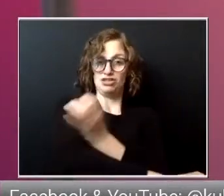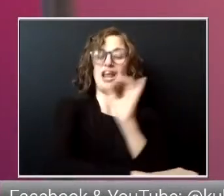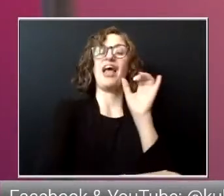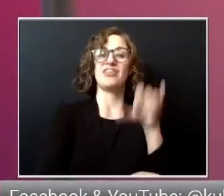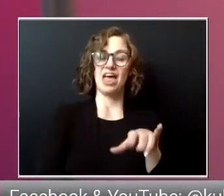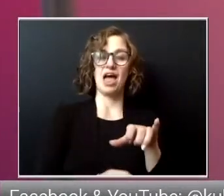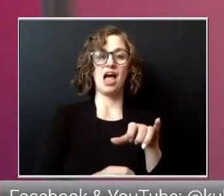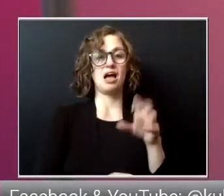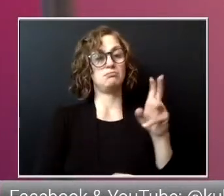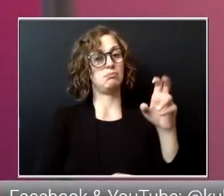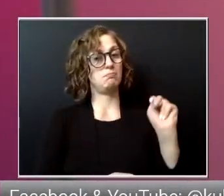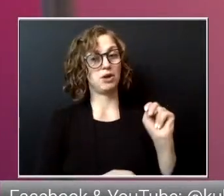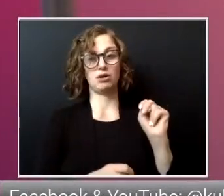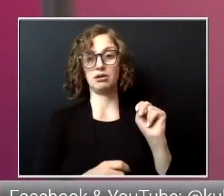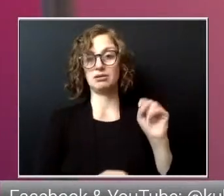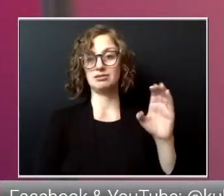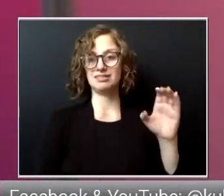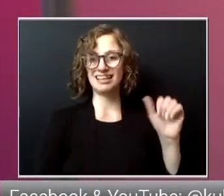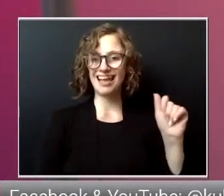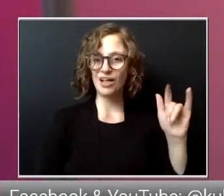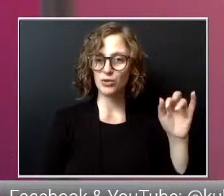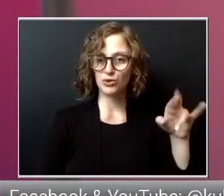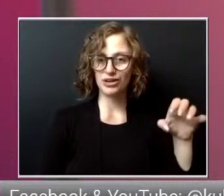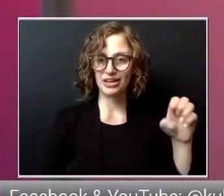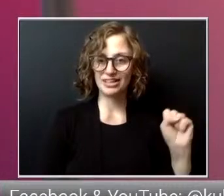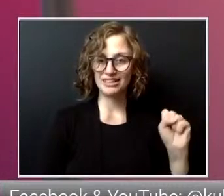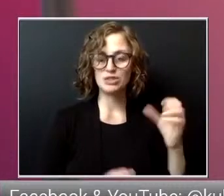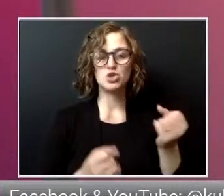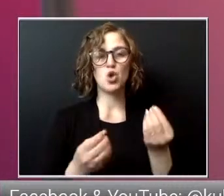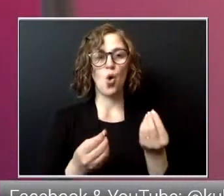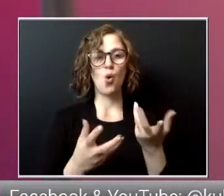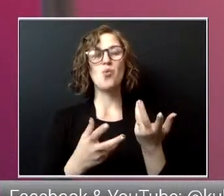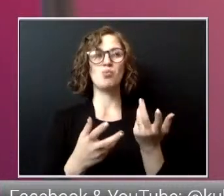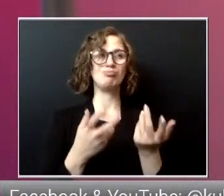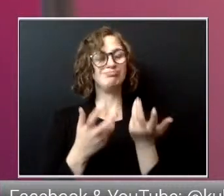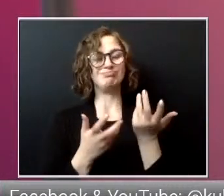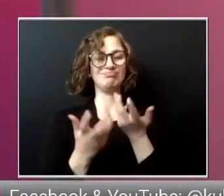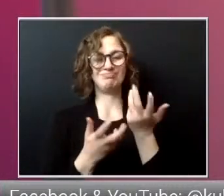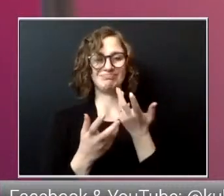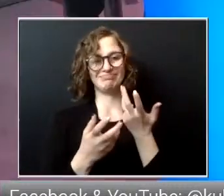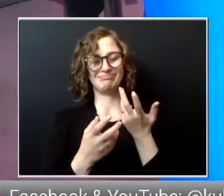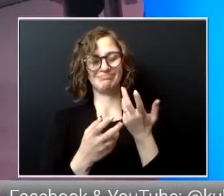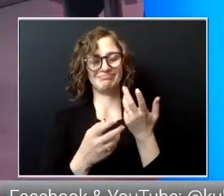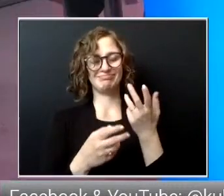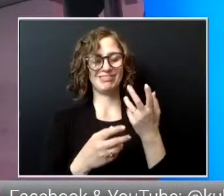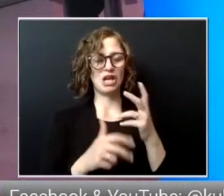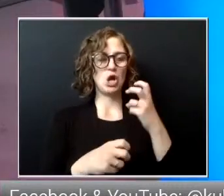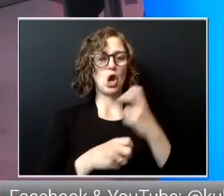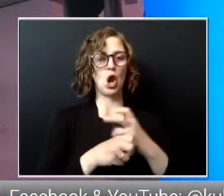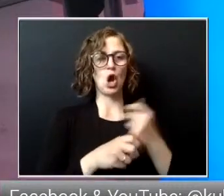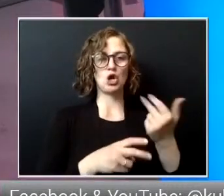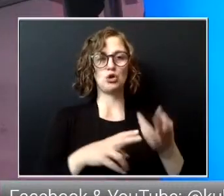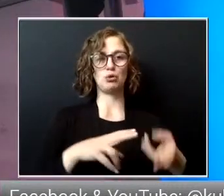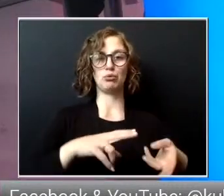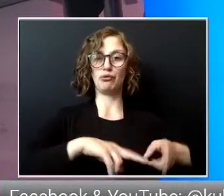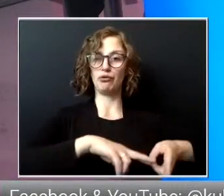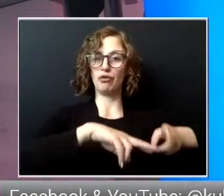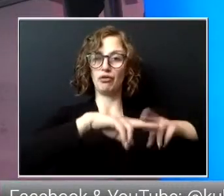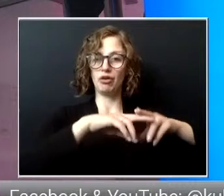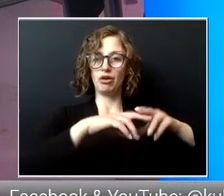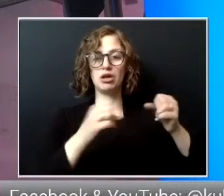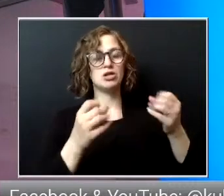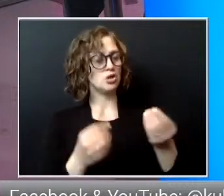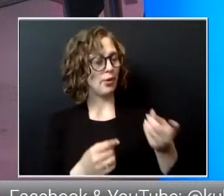difficult to balance it all. But sure. So what they're medically going through is burning way